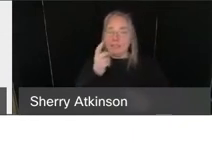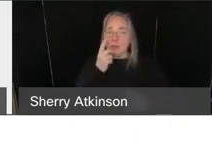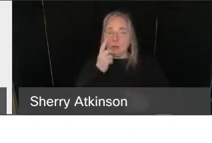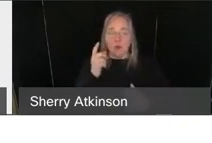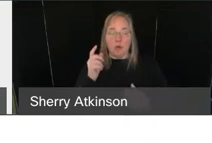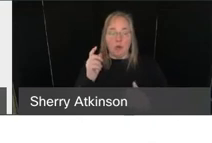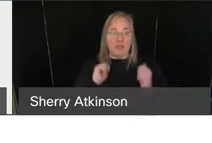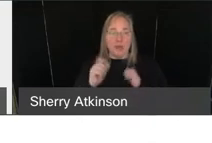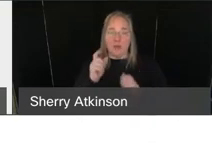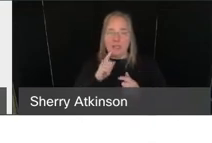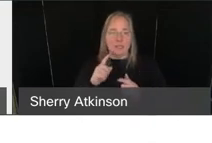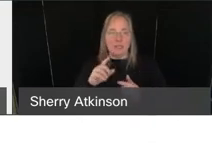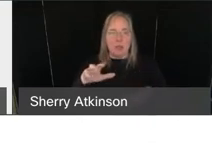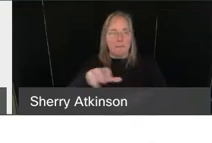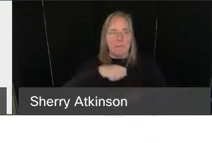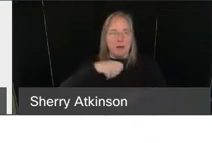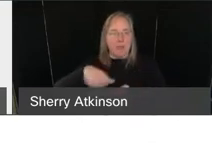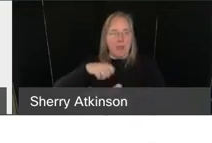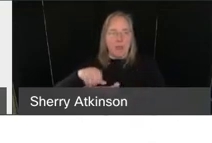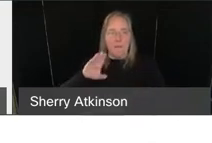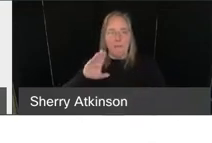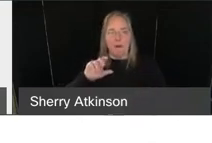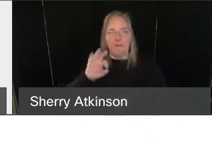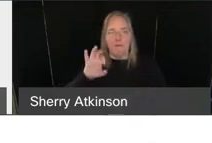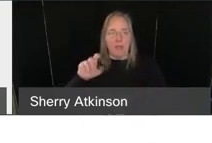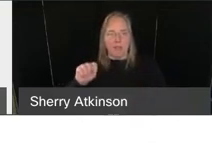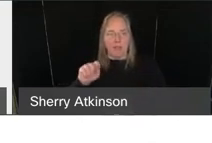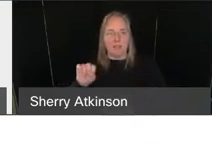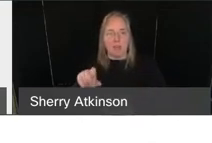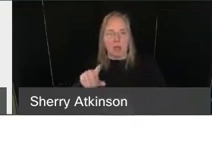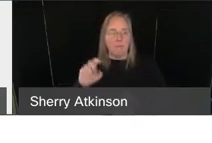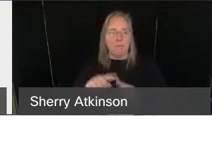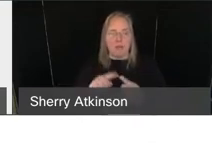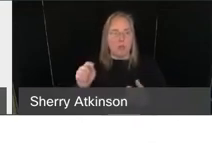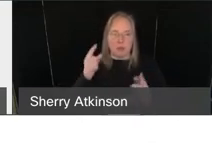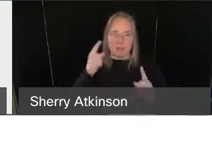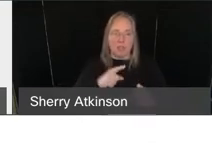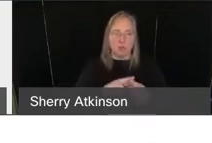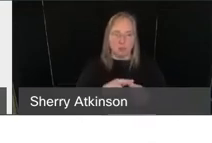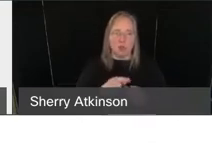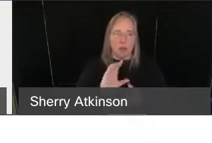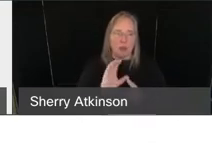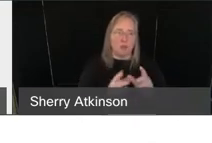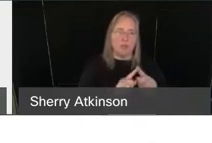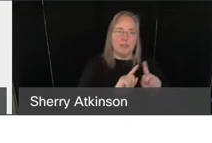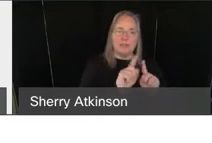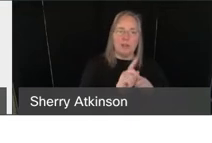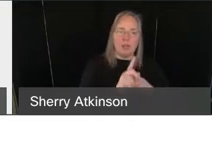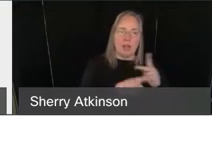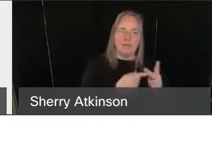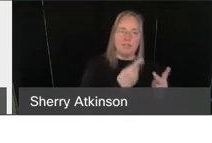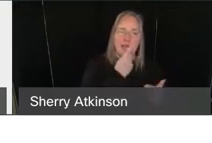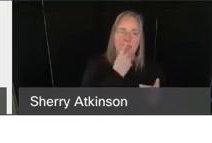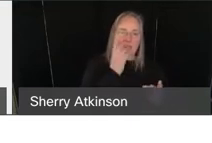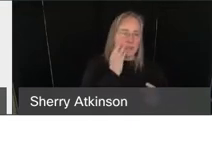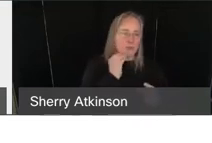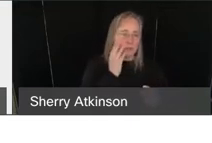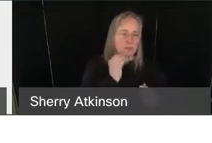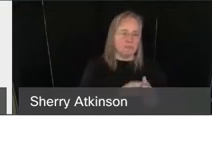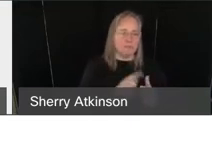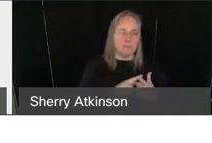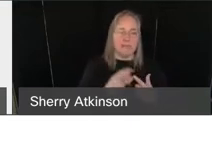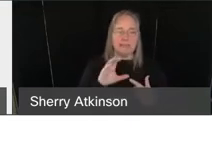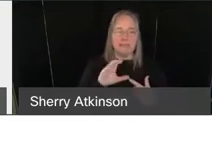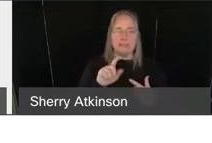to convert to different types of dining experiences. CCTA will also have a